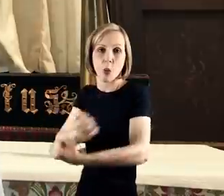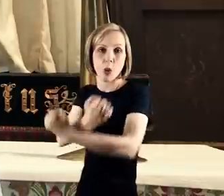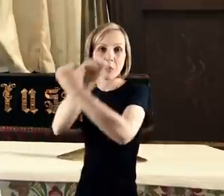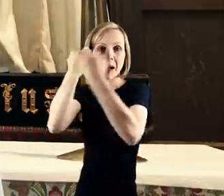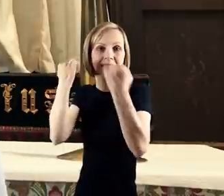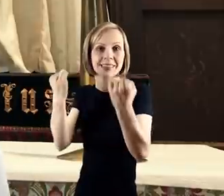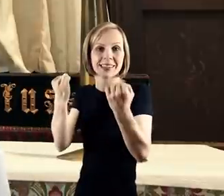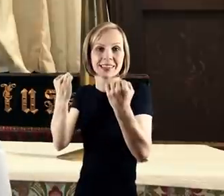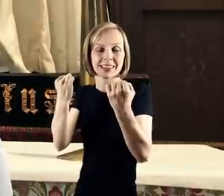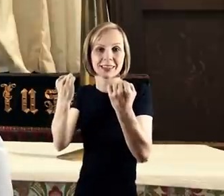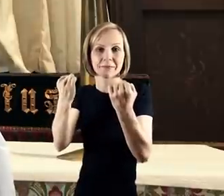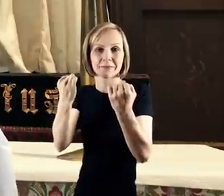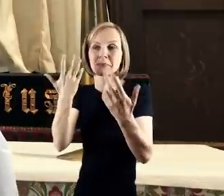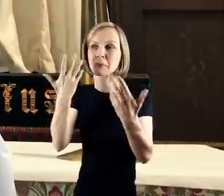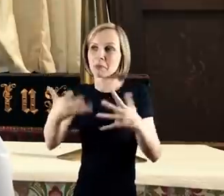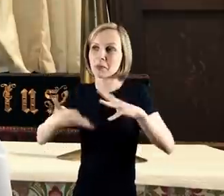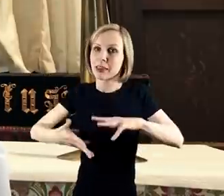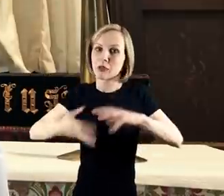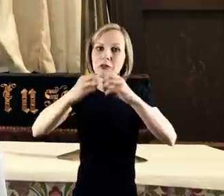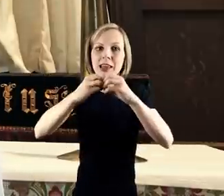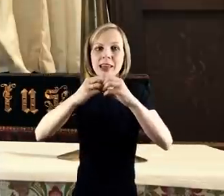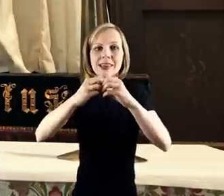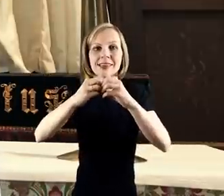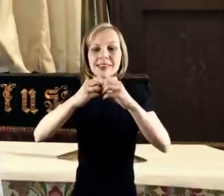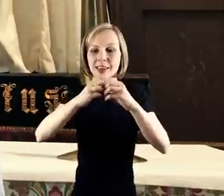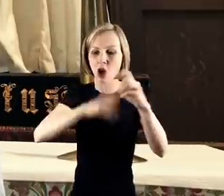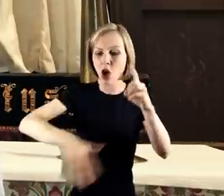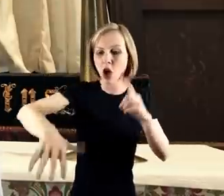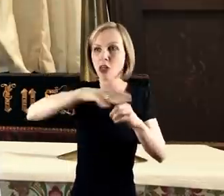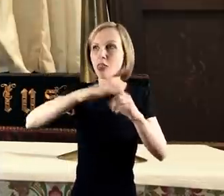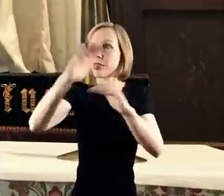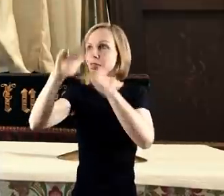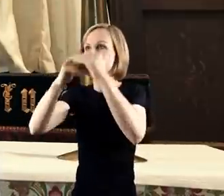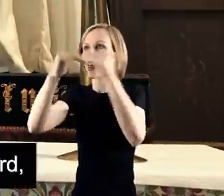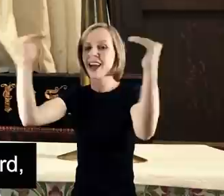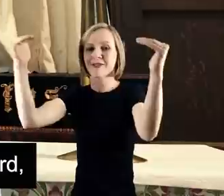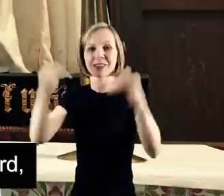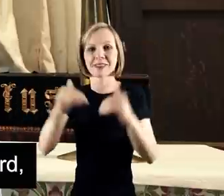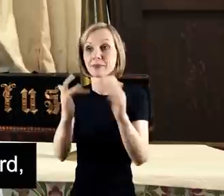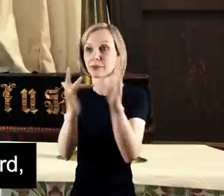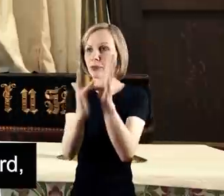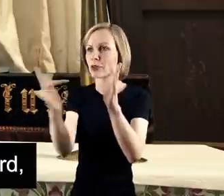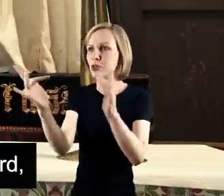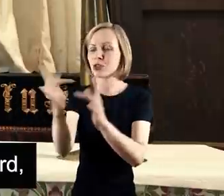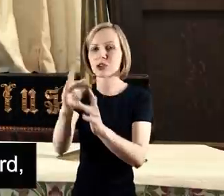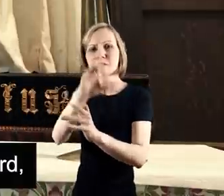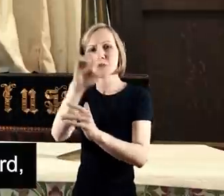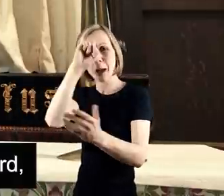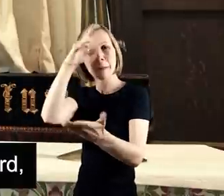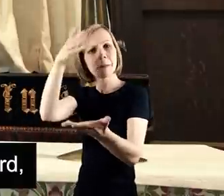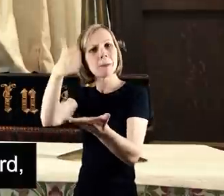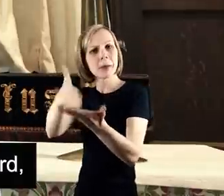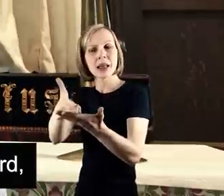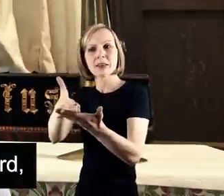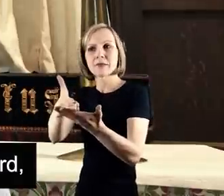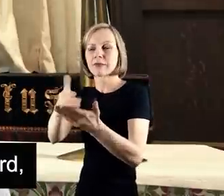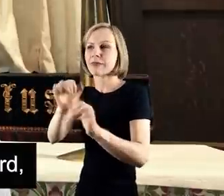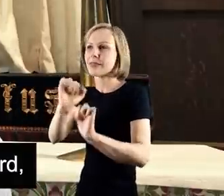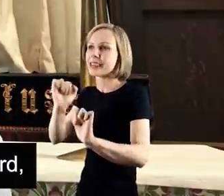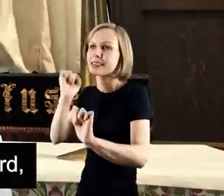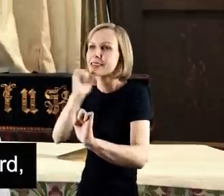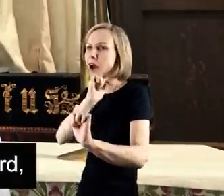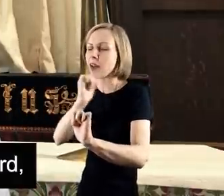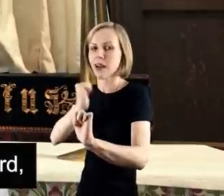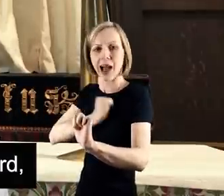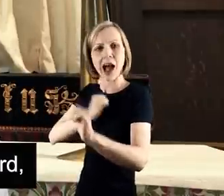the Father Almighty, creator of heaven and earth. I believe in Jesus Christ, his only